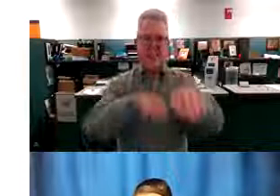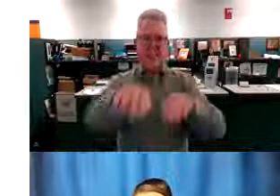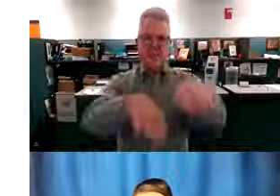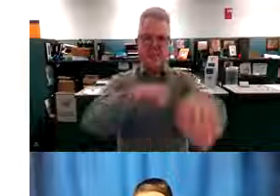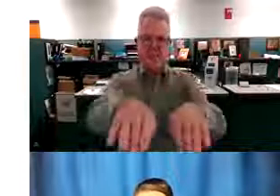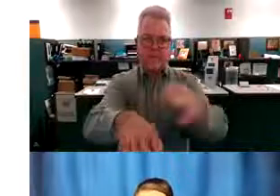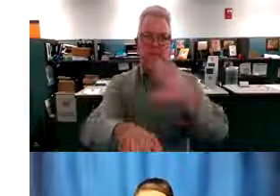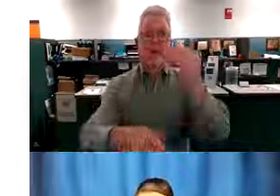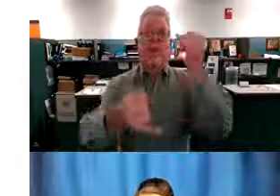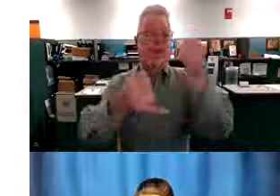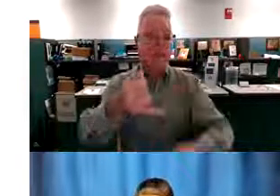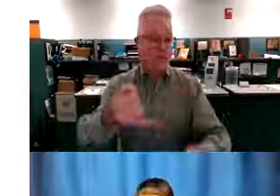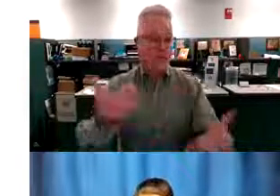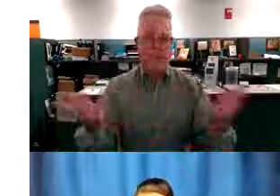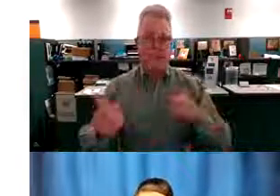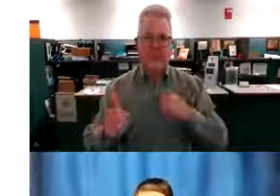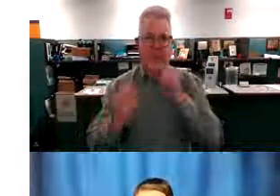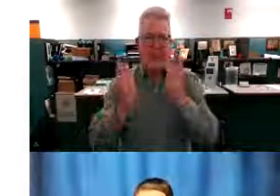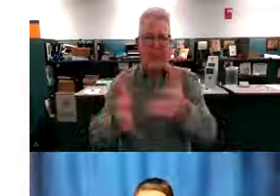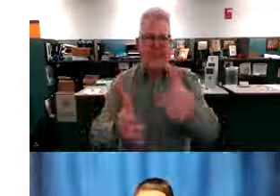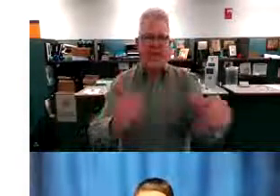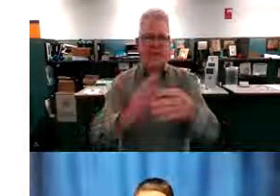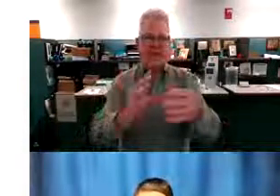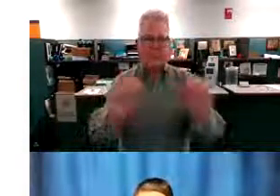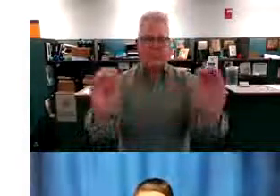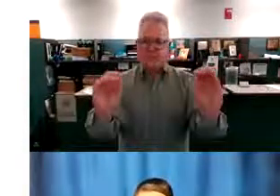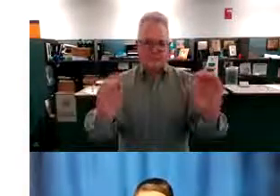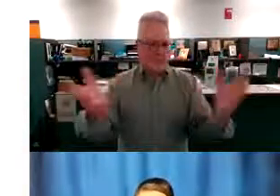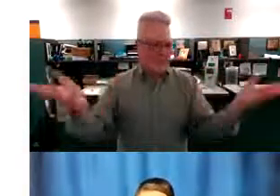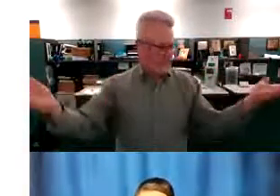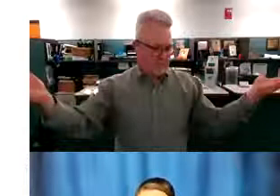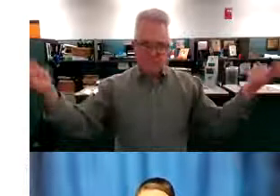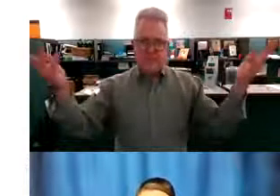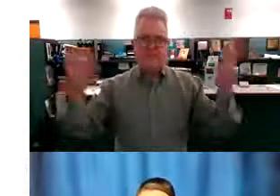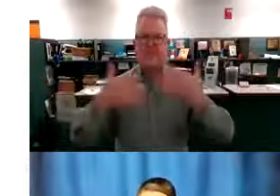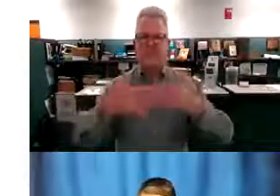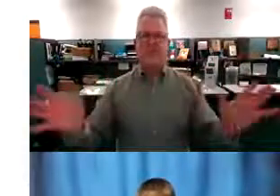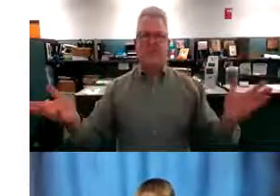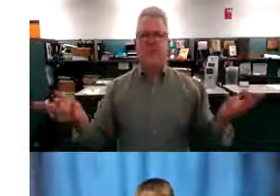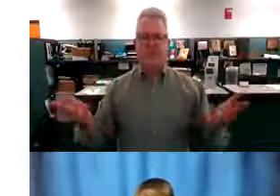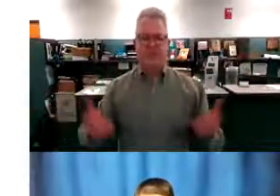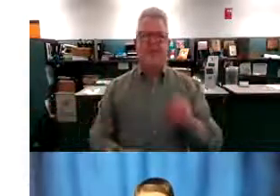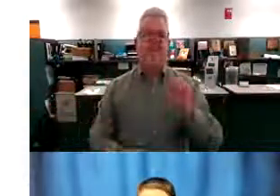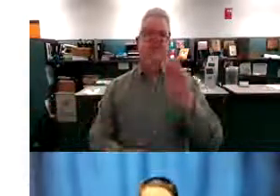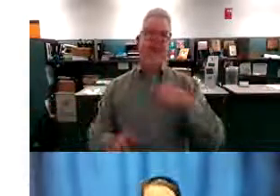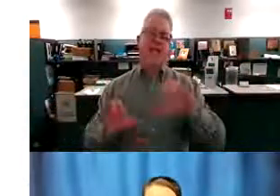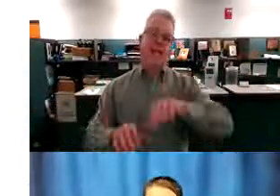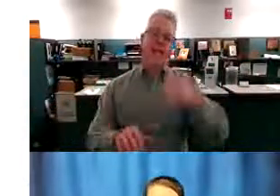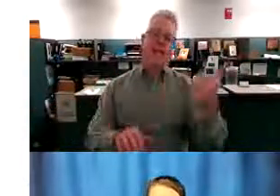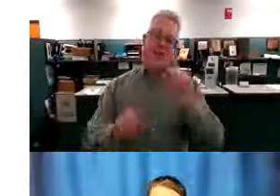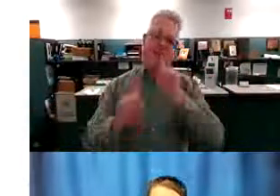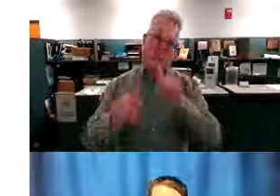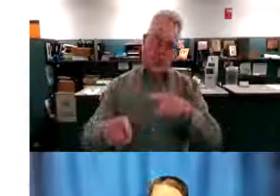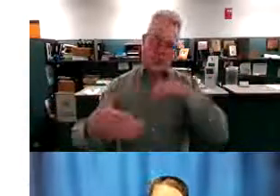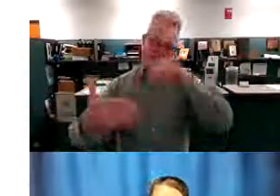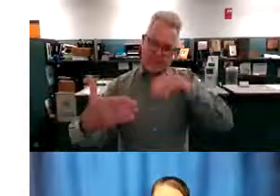effective. There's 6 different steps. And then once you get to the end, you know, there's no place to leave a message. So I was